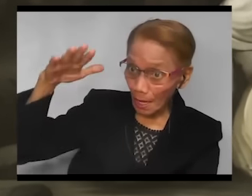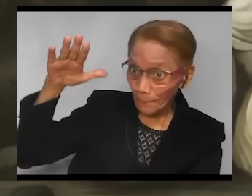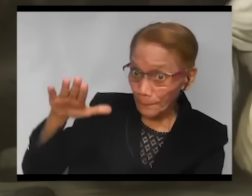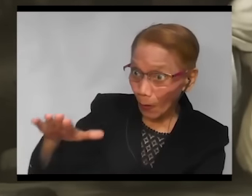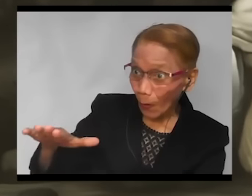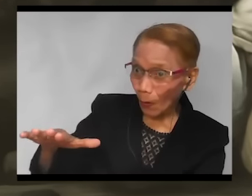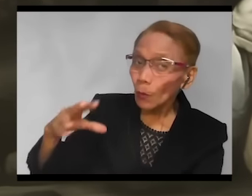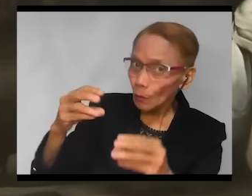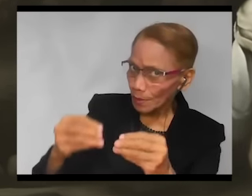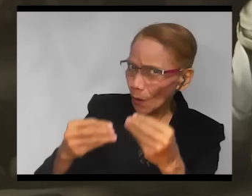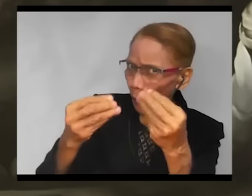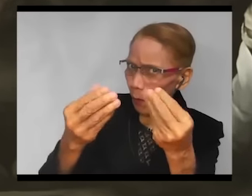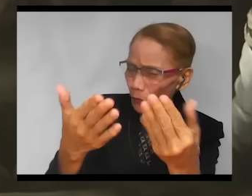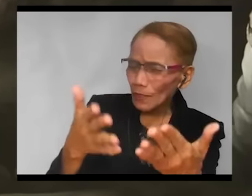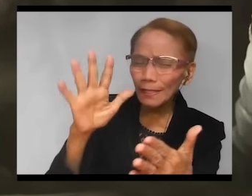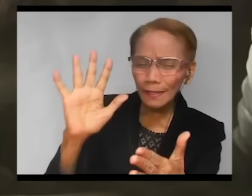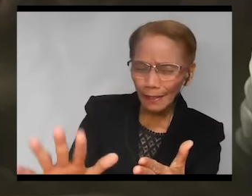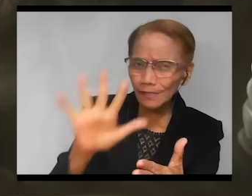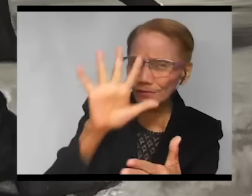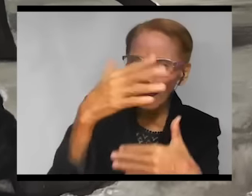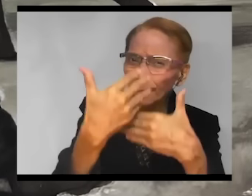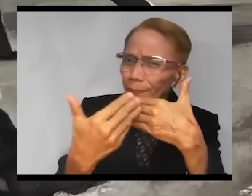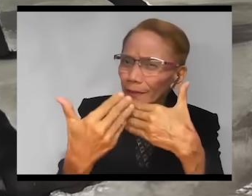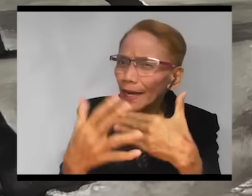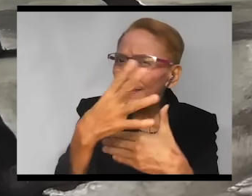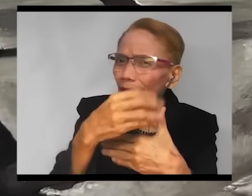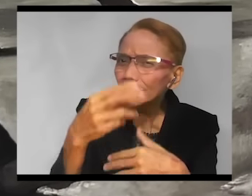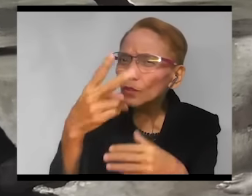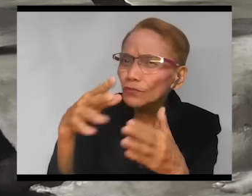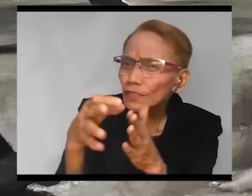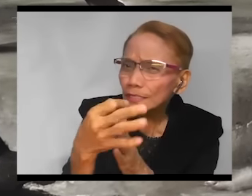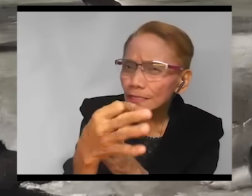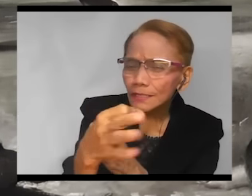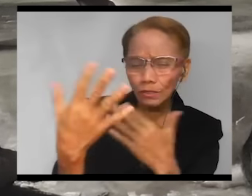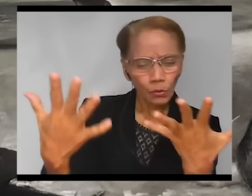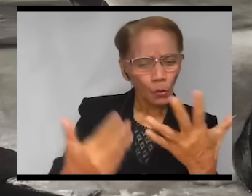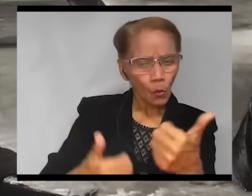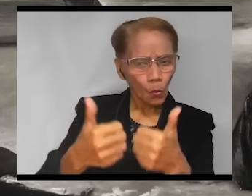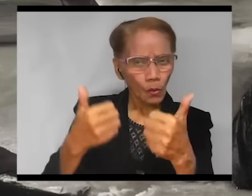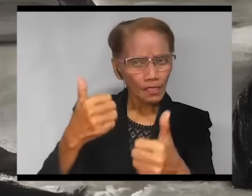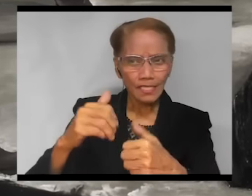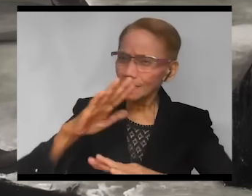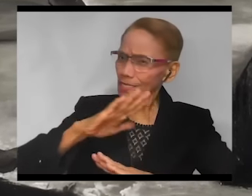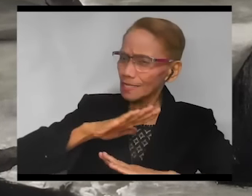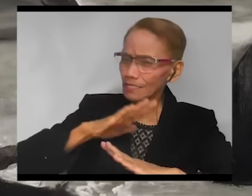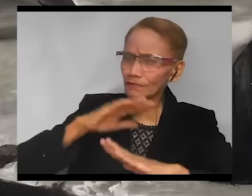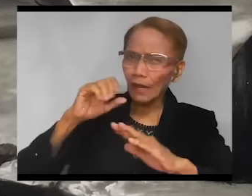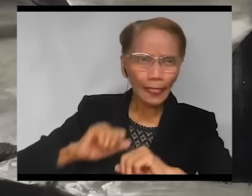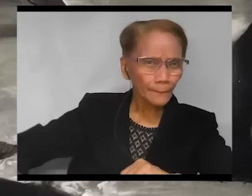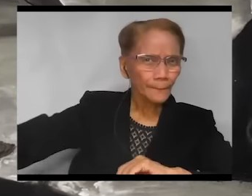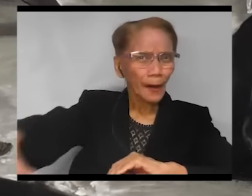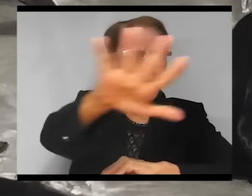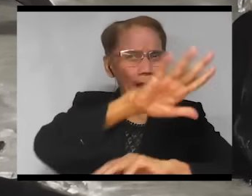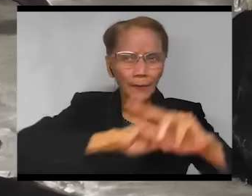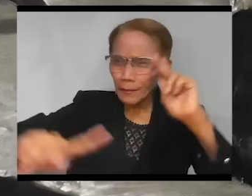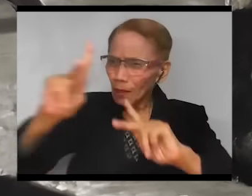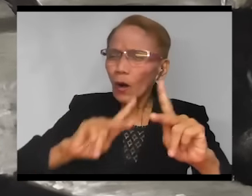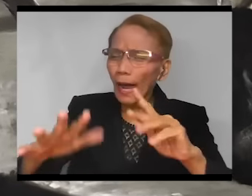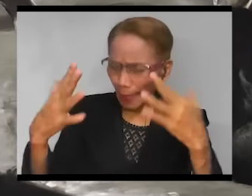his 5 loaves and 2 fish to Jesus, which satisfied the large crowd, and they still had baskets